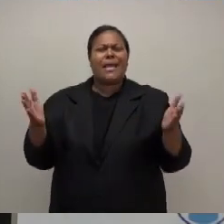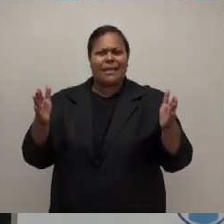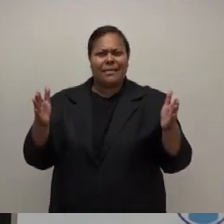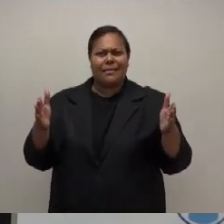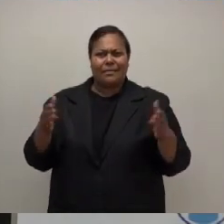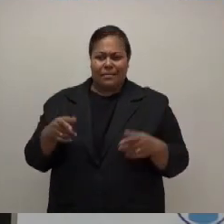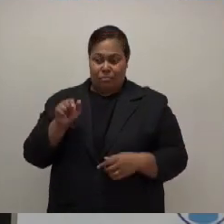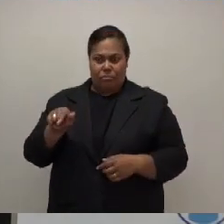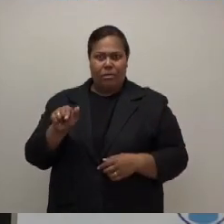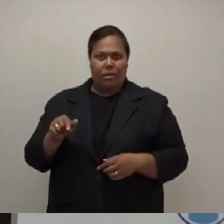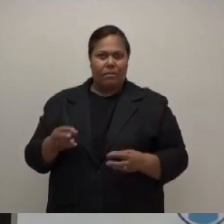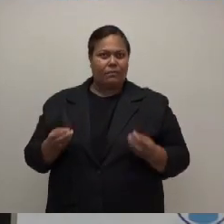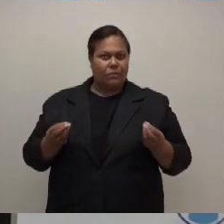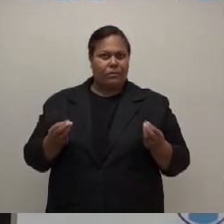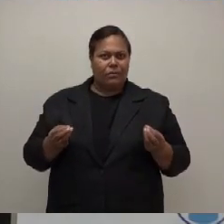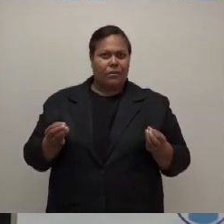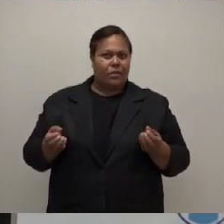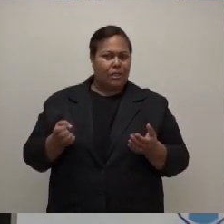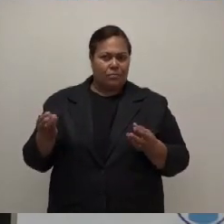immense economic value for Fiji.